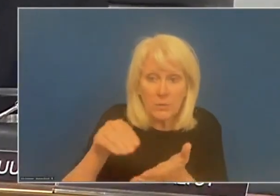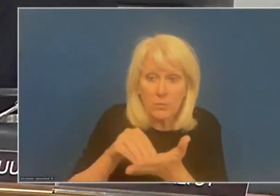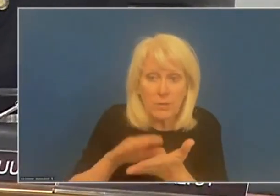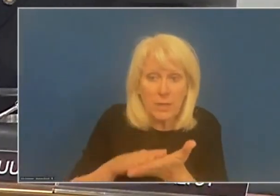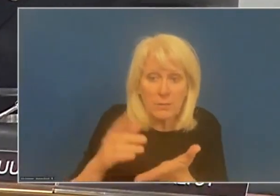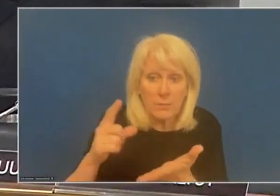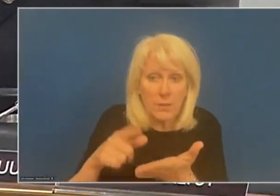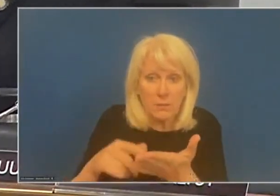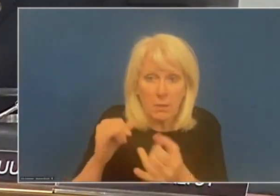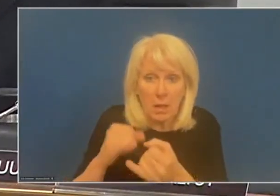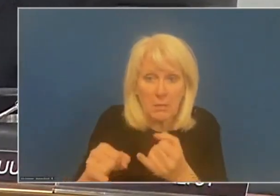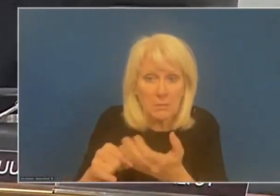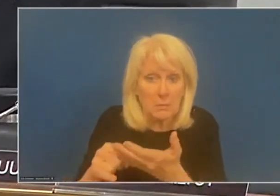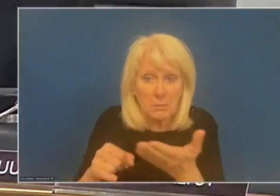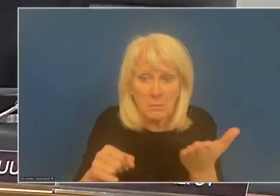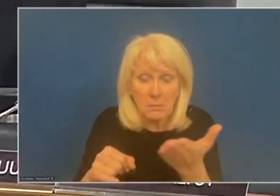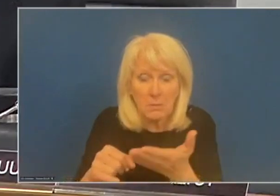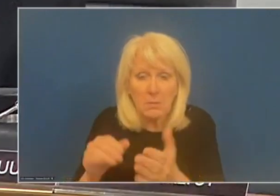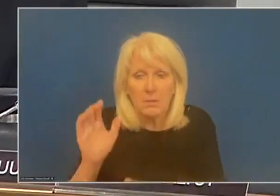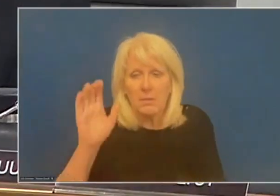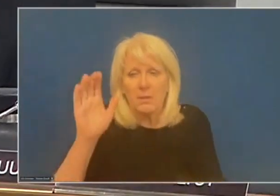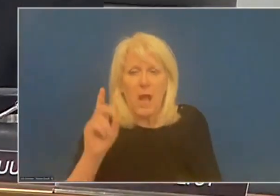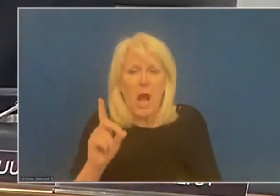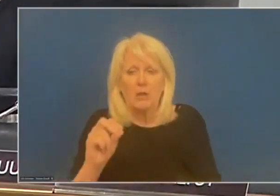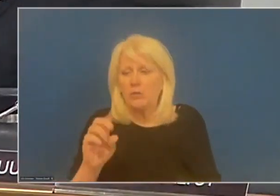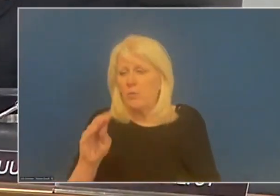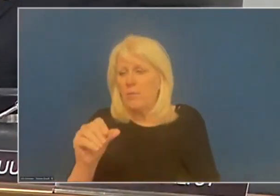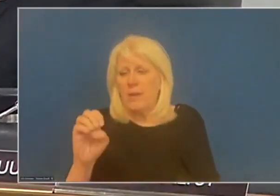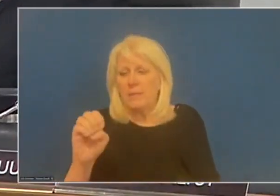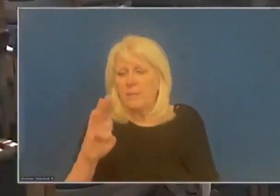I'm not seeing it. I'll do the base bill. Go ahead. Okay.